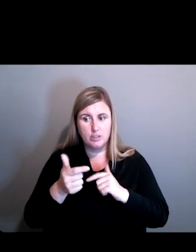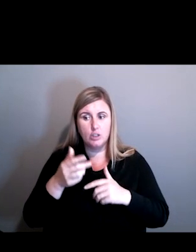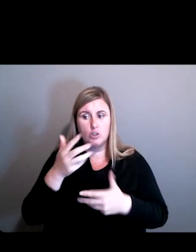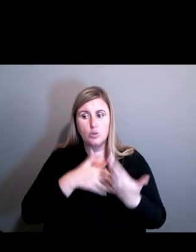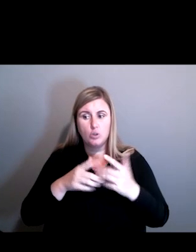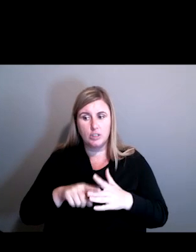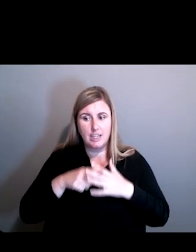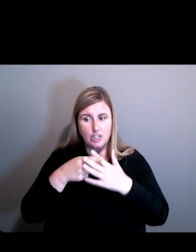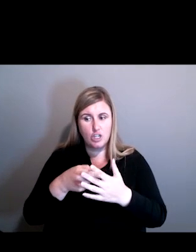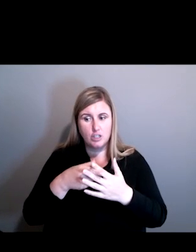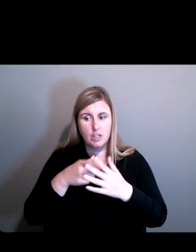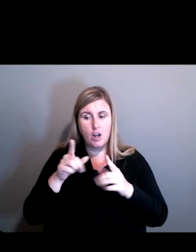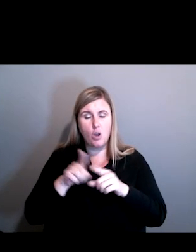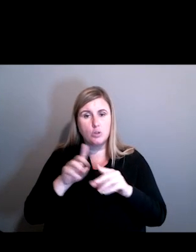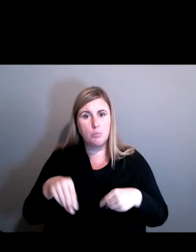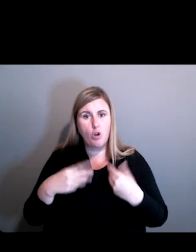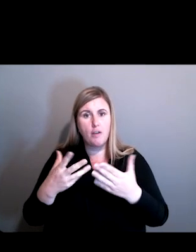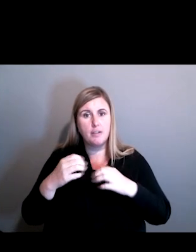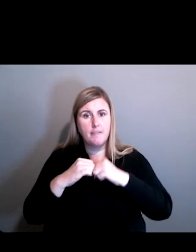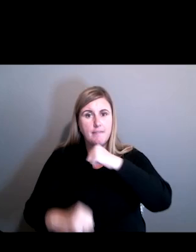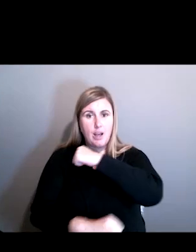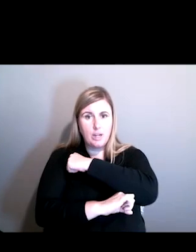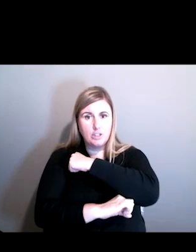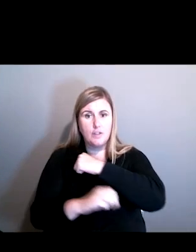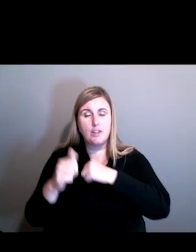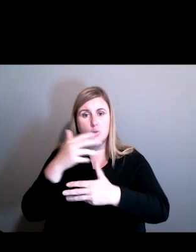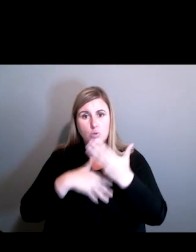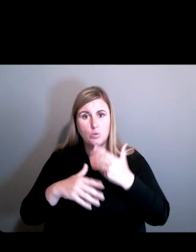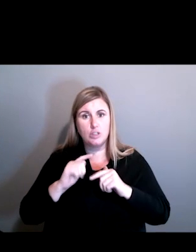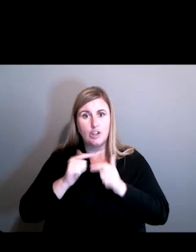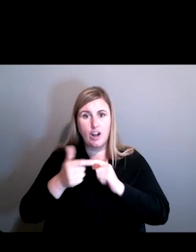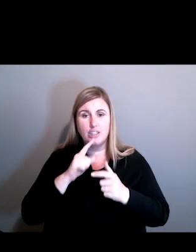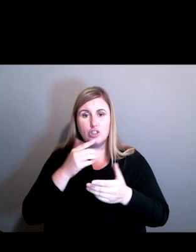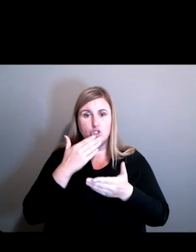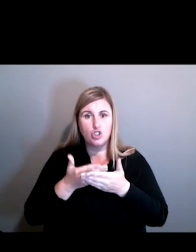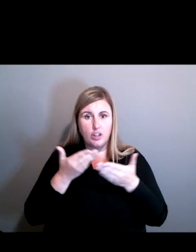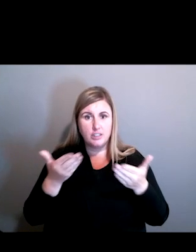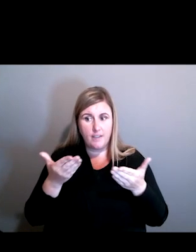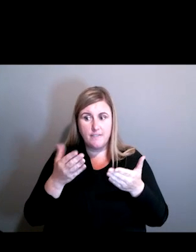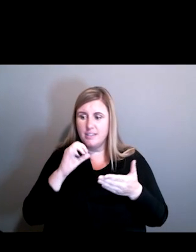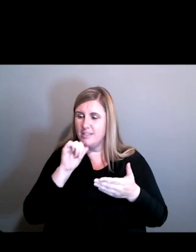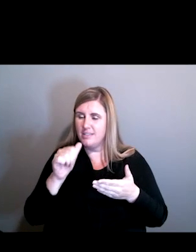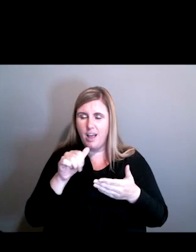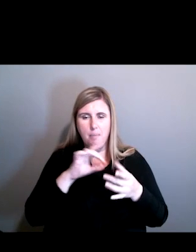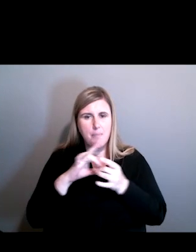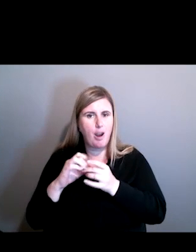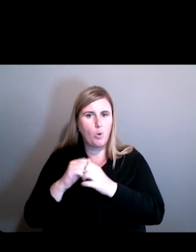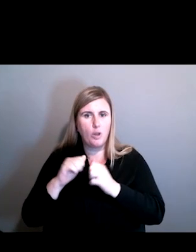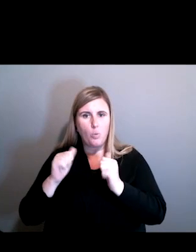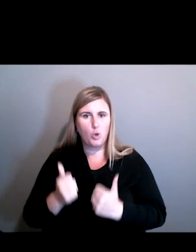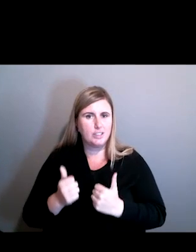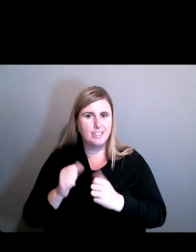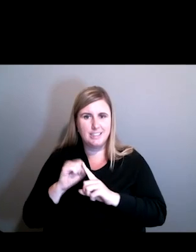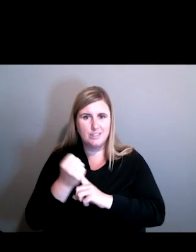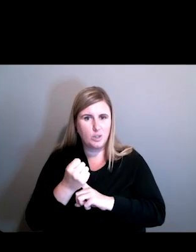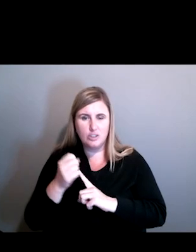social initiations. It provides that foundation that social interaction is good stuff and is not just paired with worsening conditions.